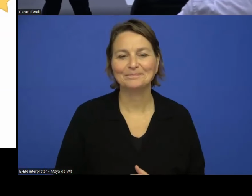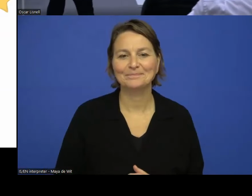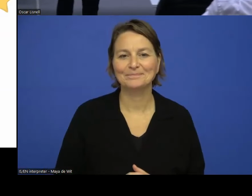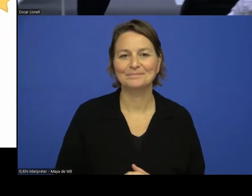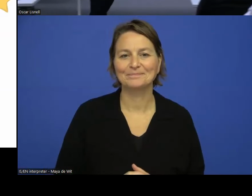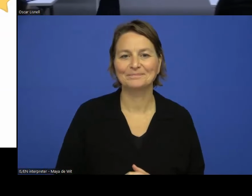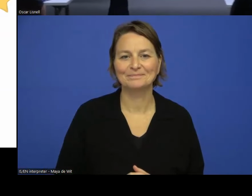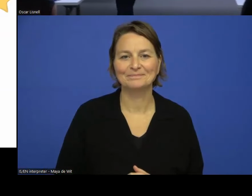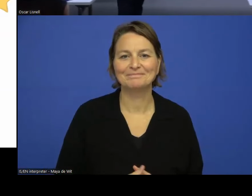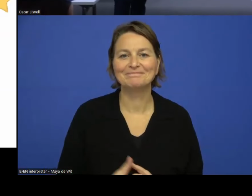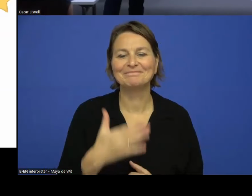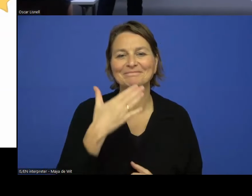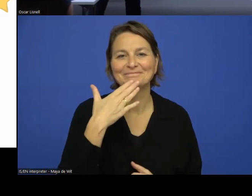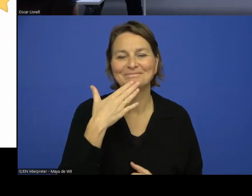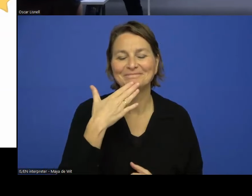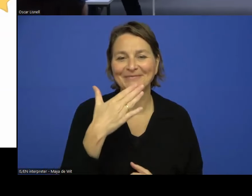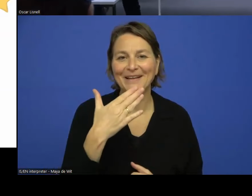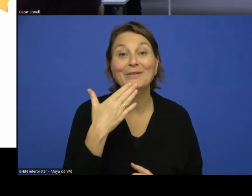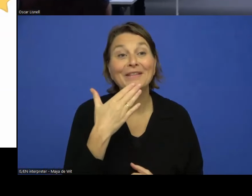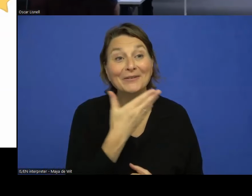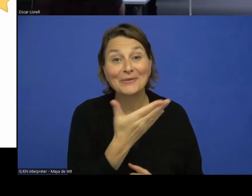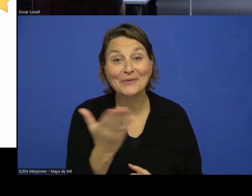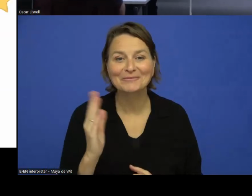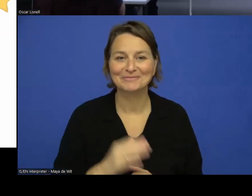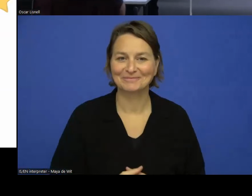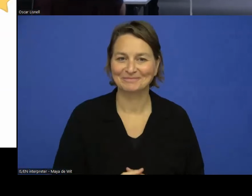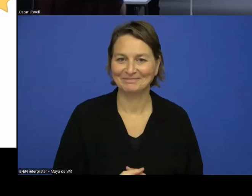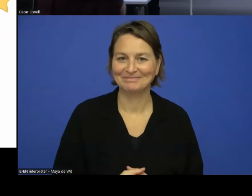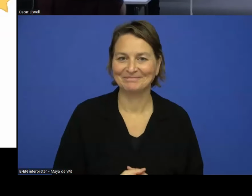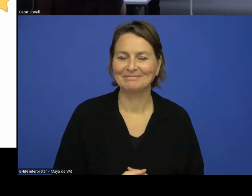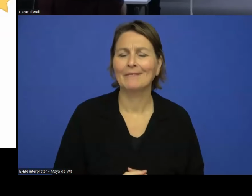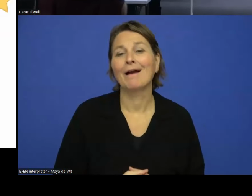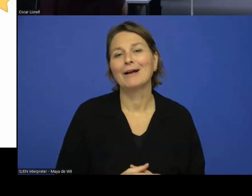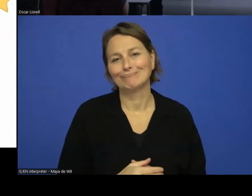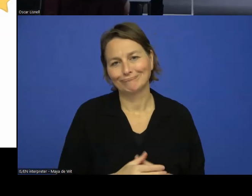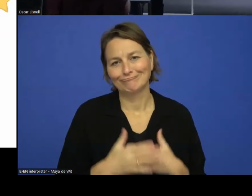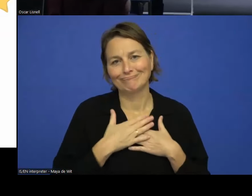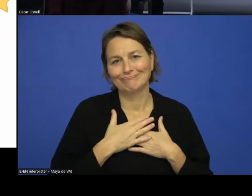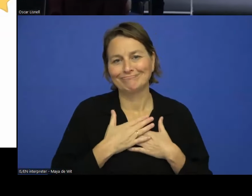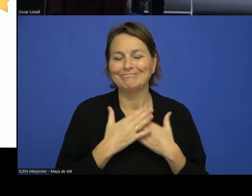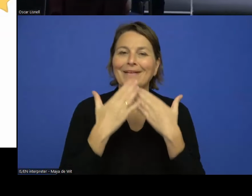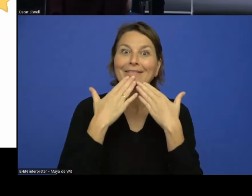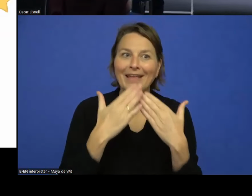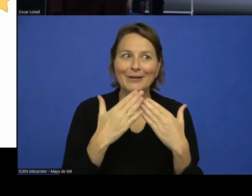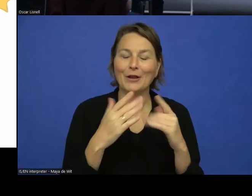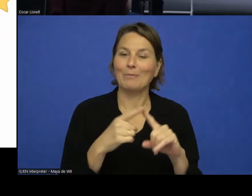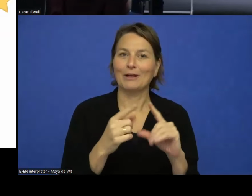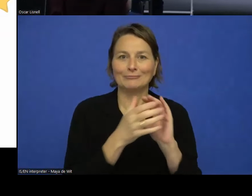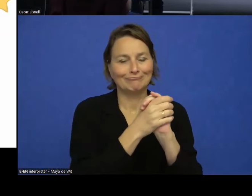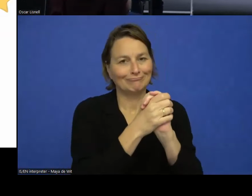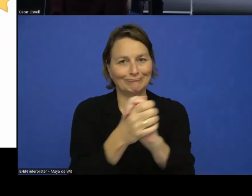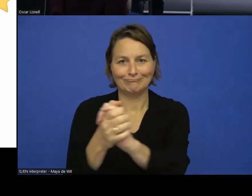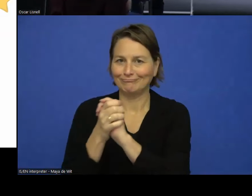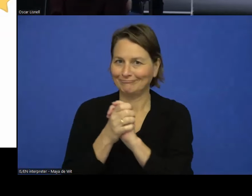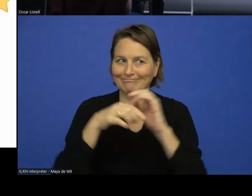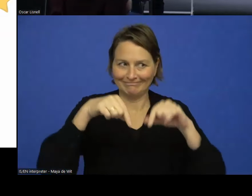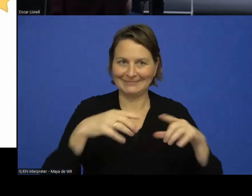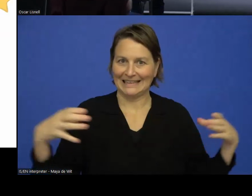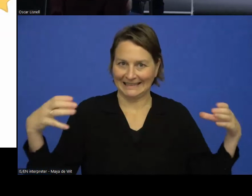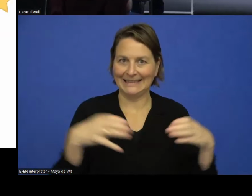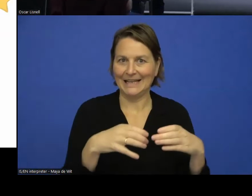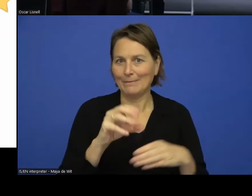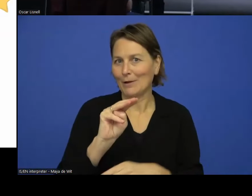Thanks, Nasrine, and thanks everyone. First of all, a huge thanks and huge congratulations for the Muse IT team for putting together a very,